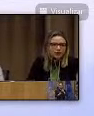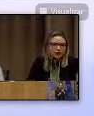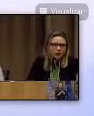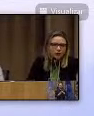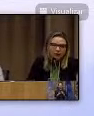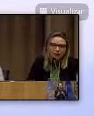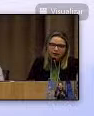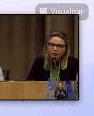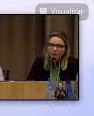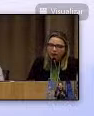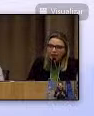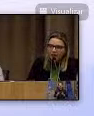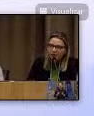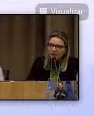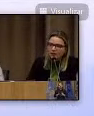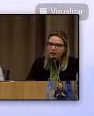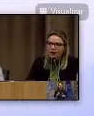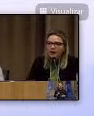referenced in